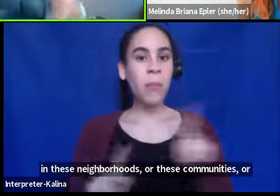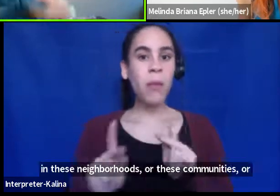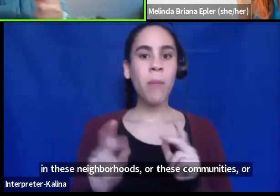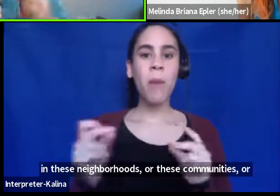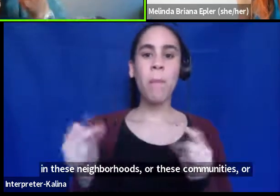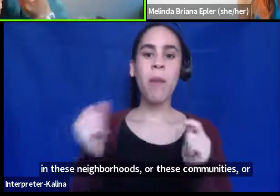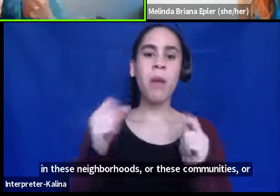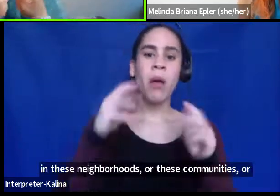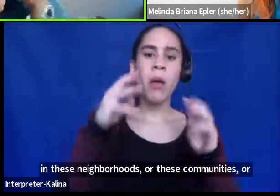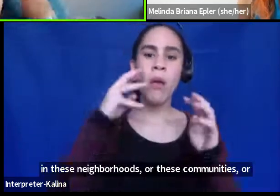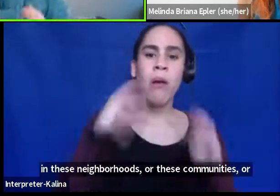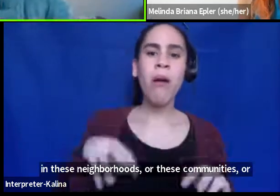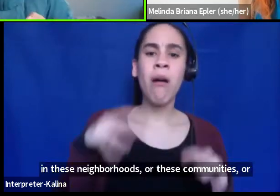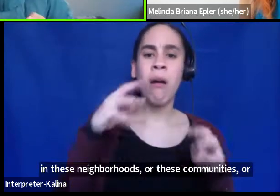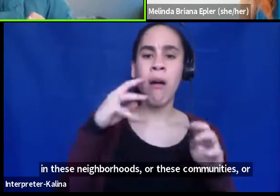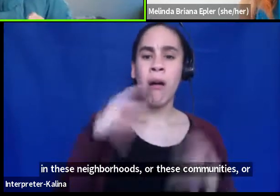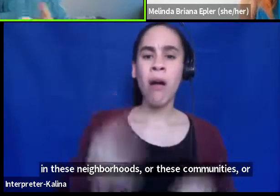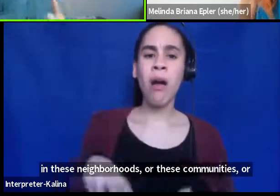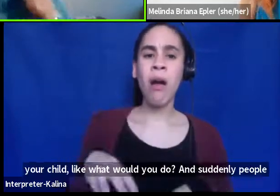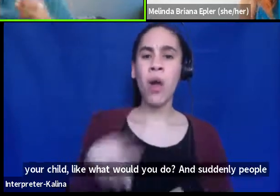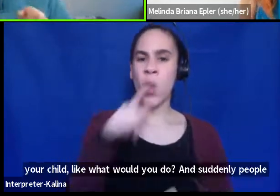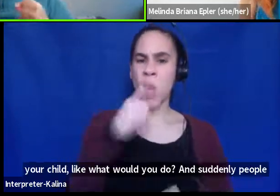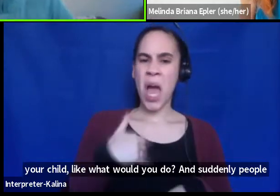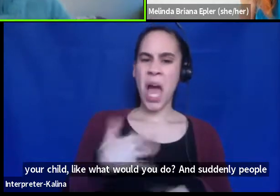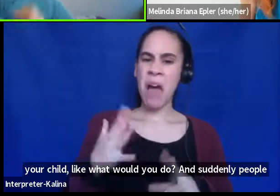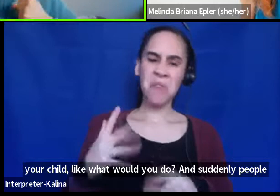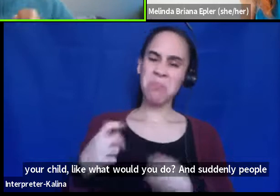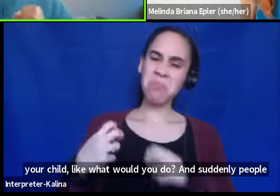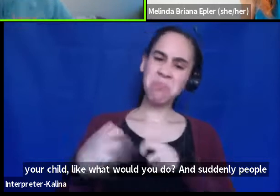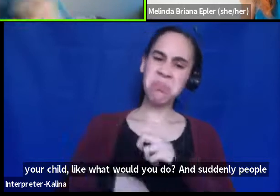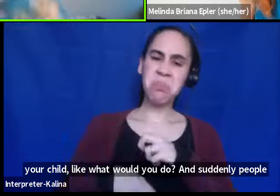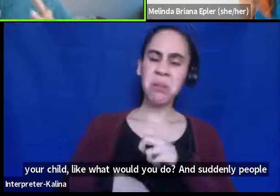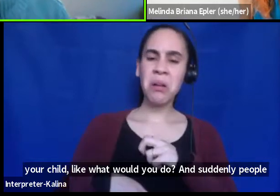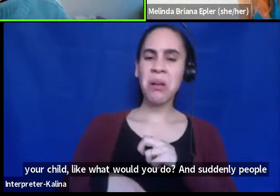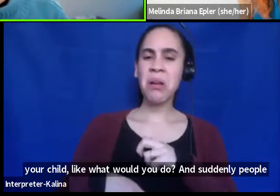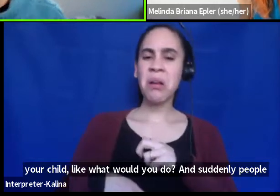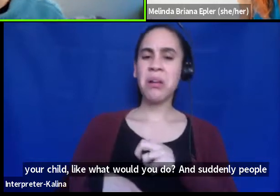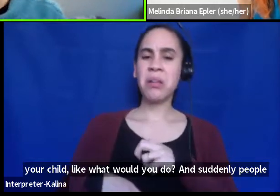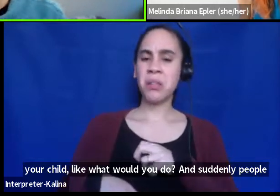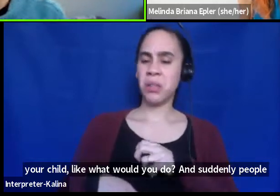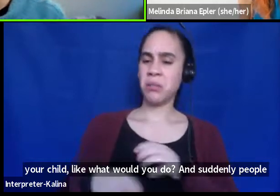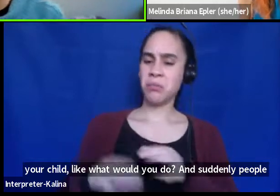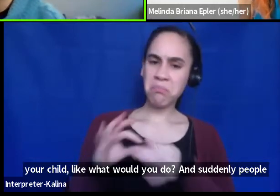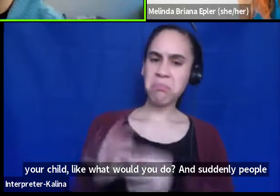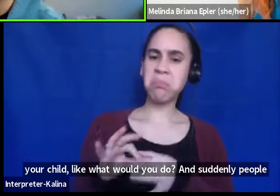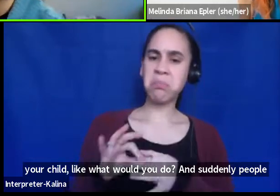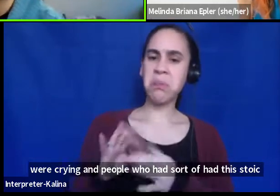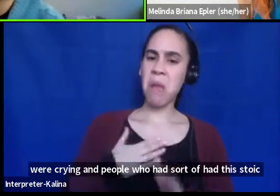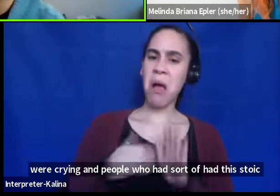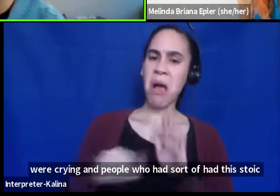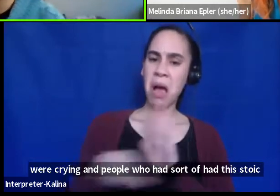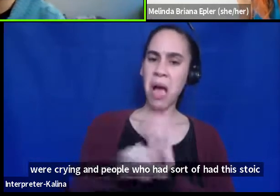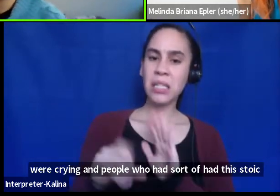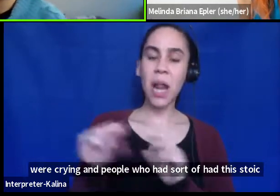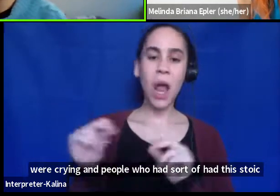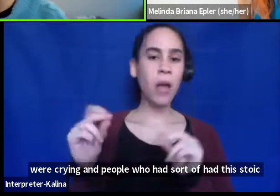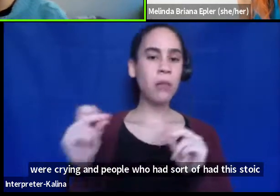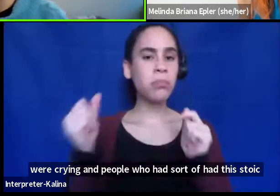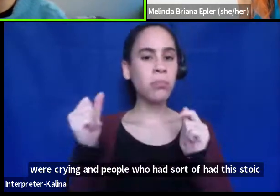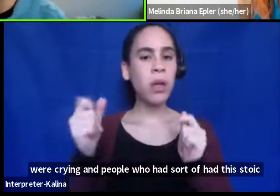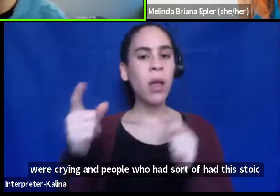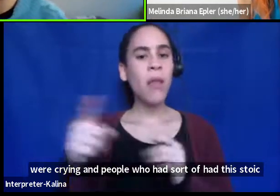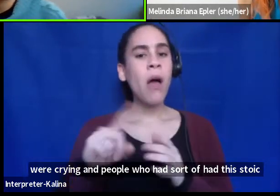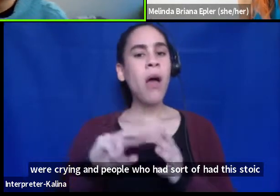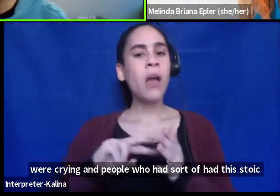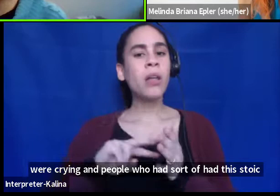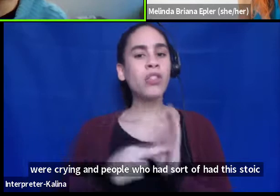people who had sort of had this stoic attachment to their identity as, police officer. And suddenly they started to be vulnerable and